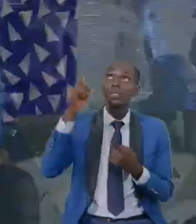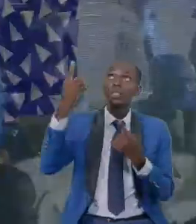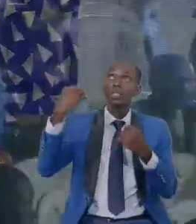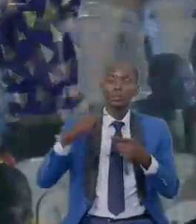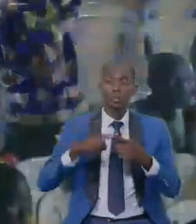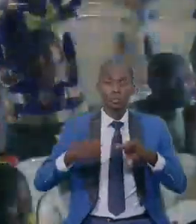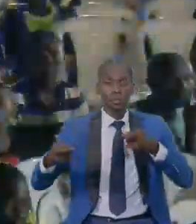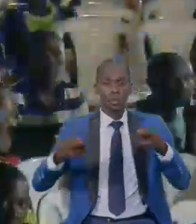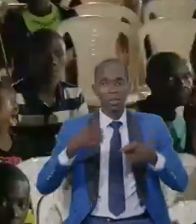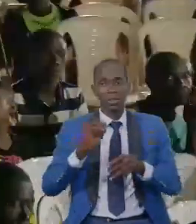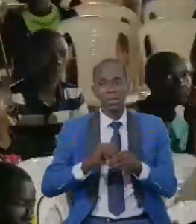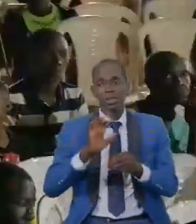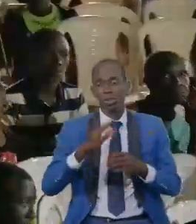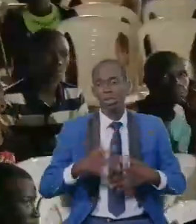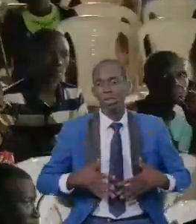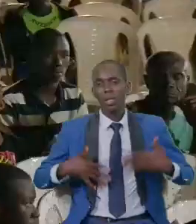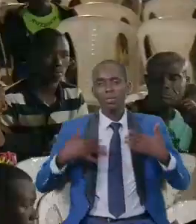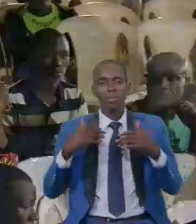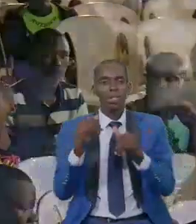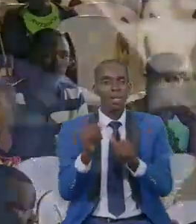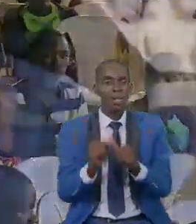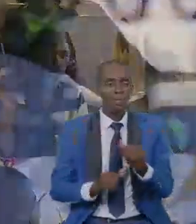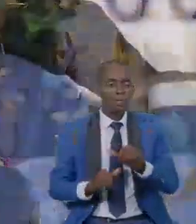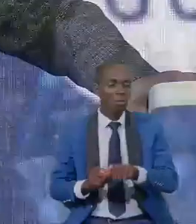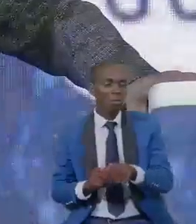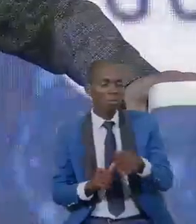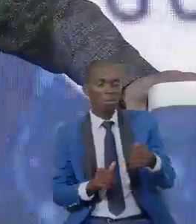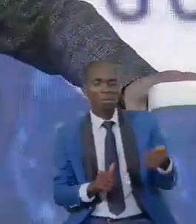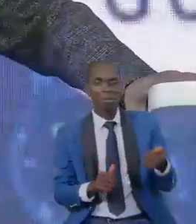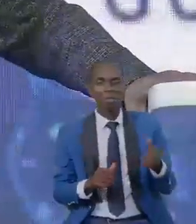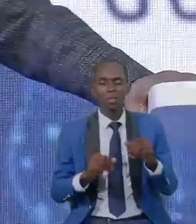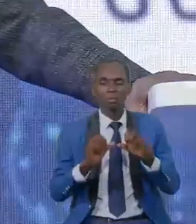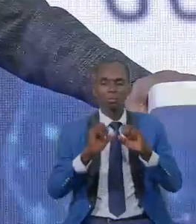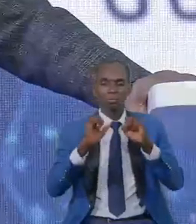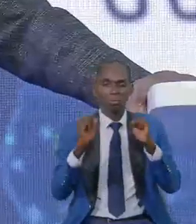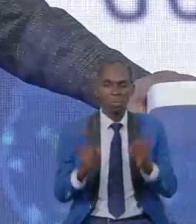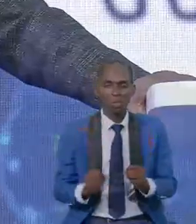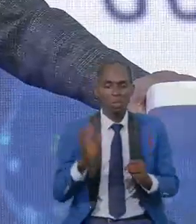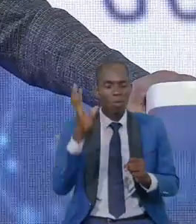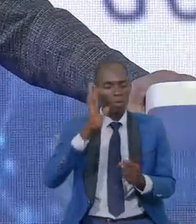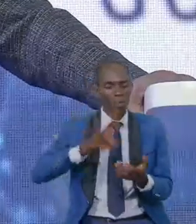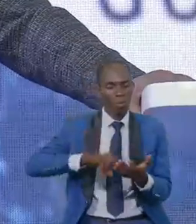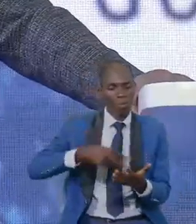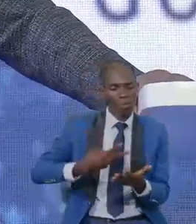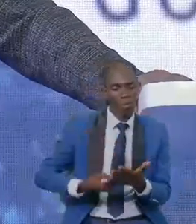life, every other power will crumble and come down.